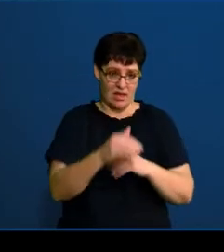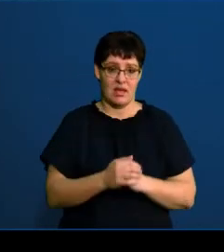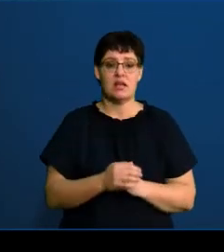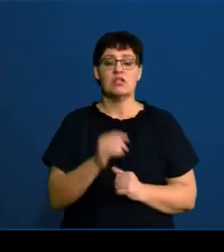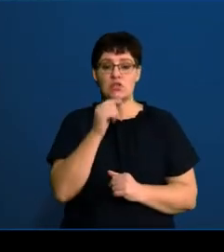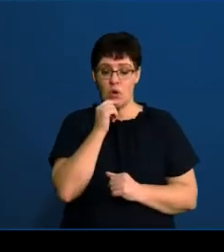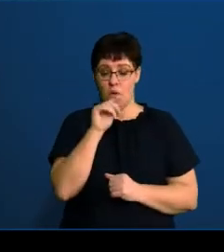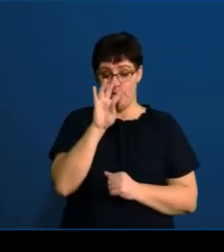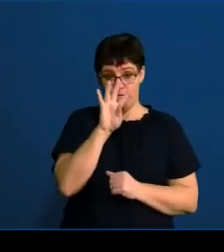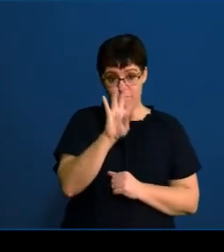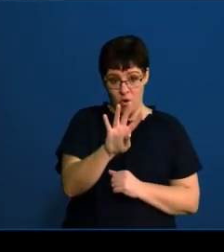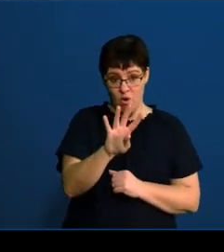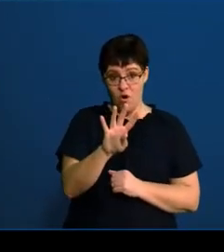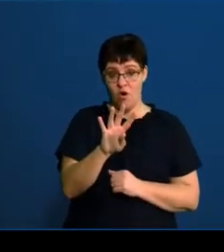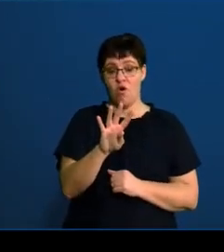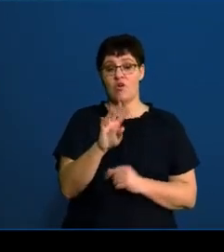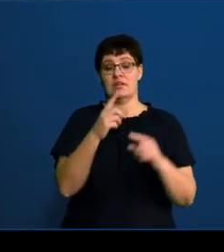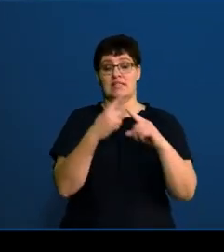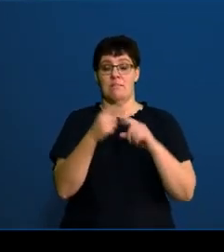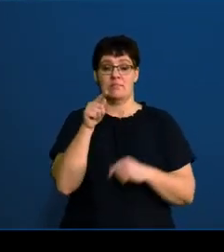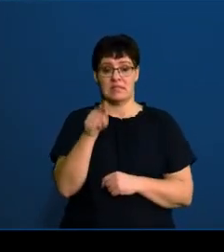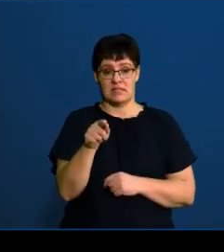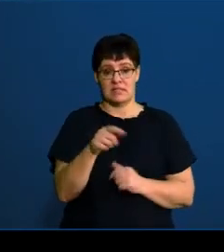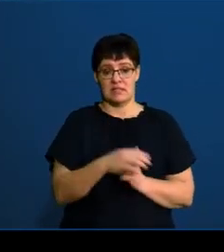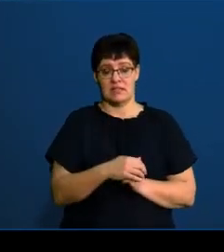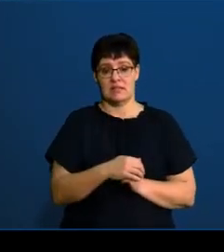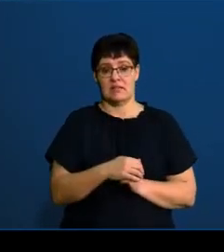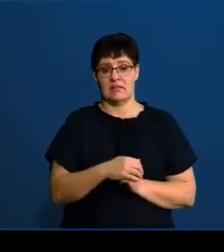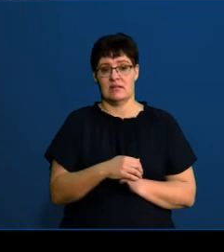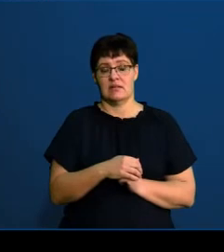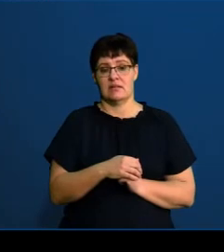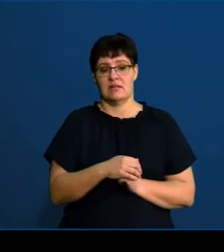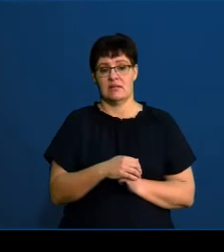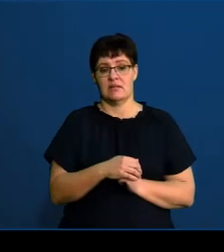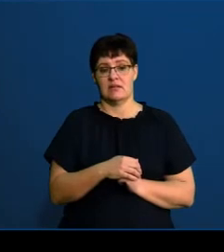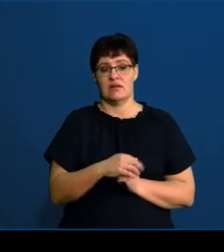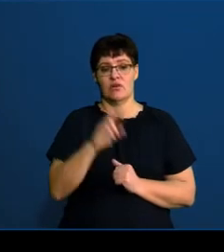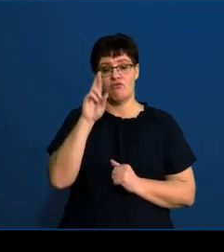my second thing there. So I'm paying 4 kilolitres at